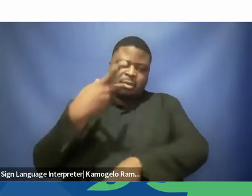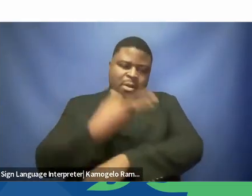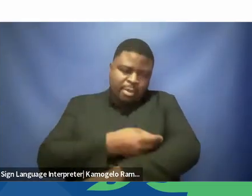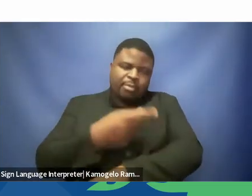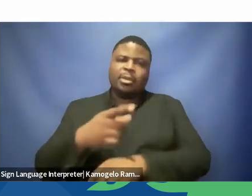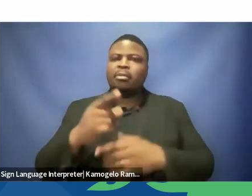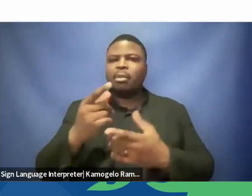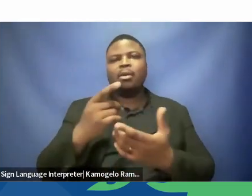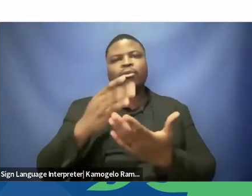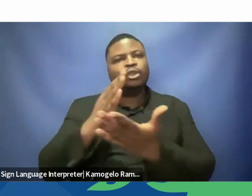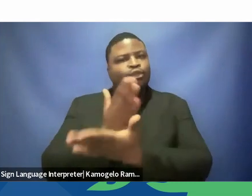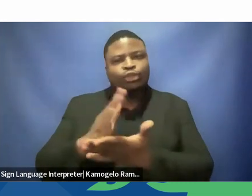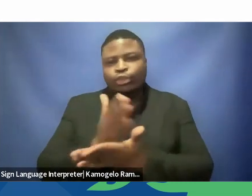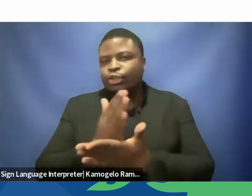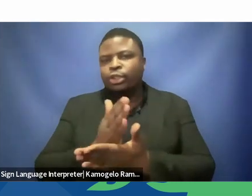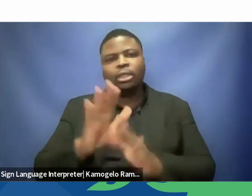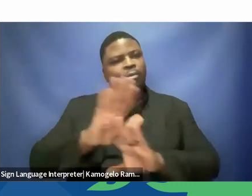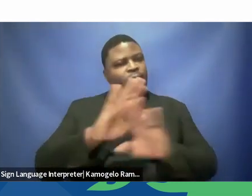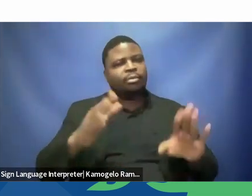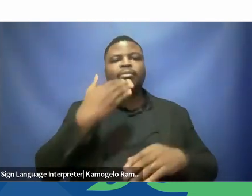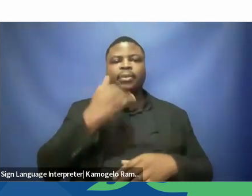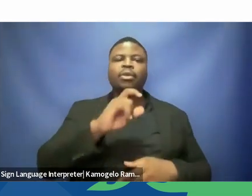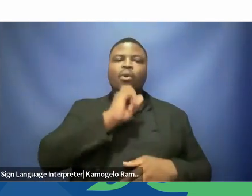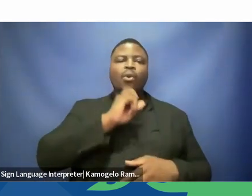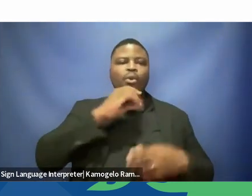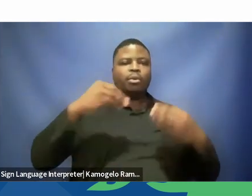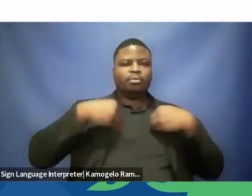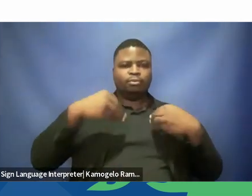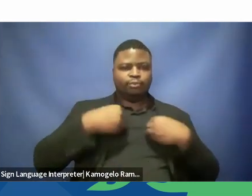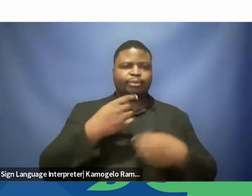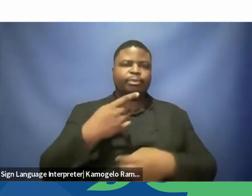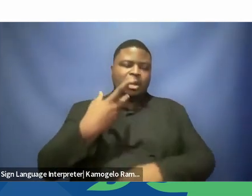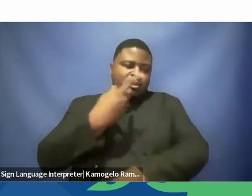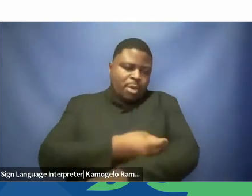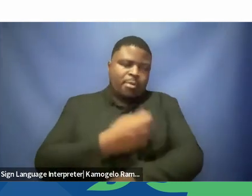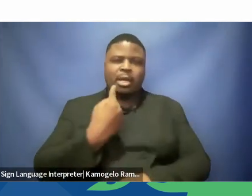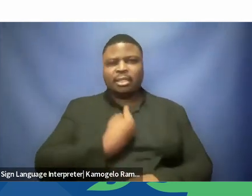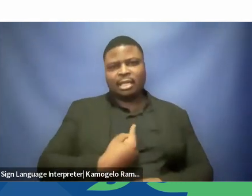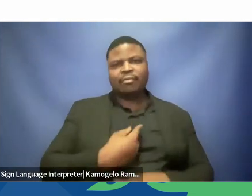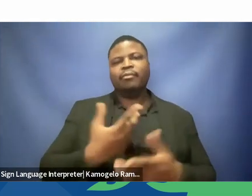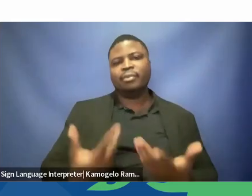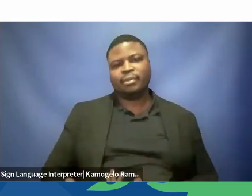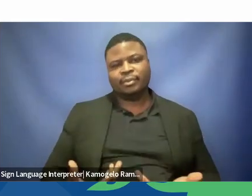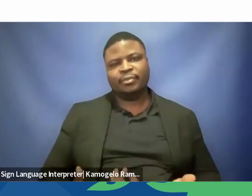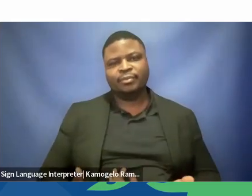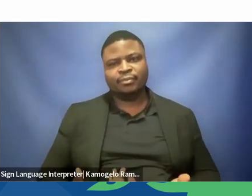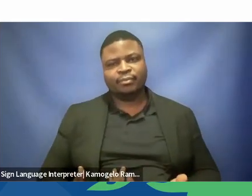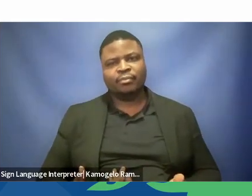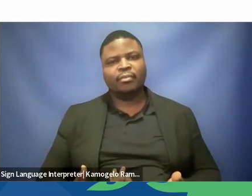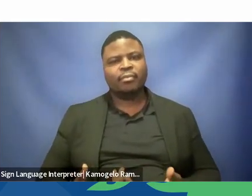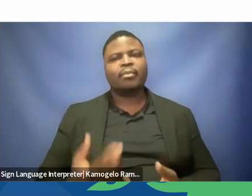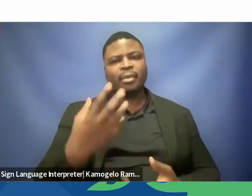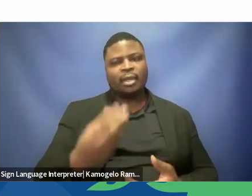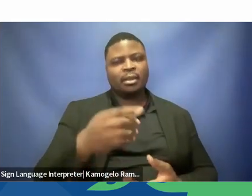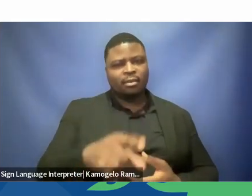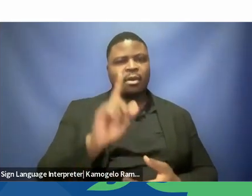slamming, get your own needles and keep your own needles on you. And I think these are some very practical things that we could do and share with